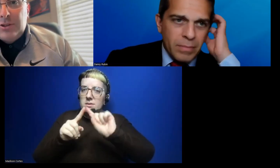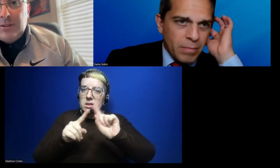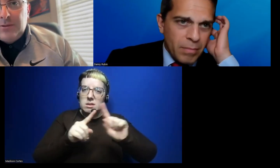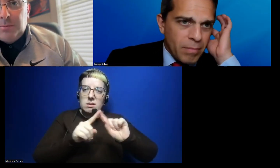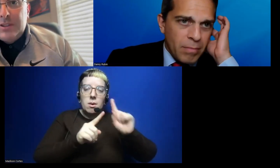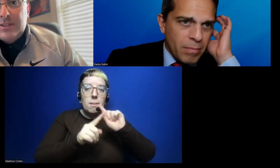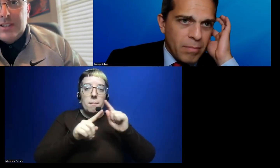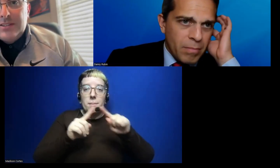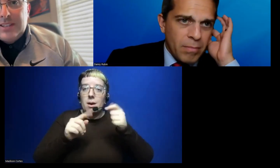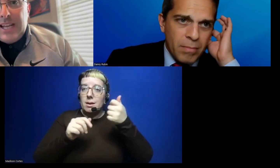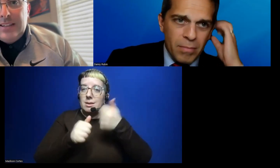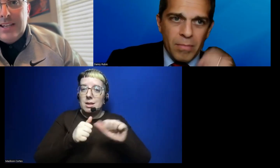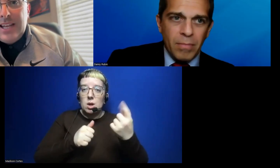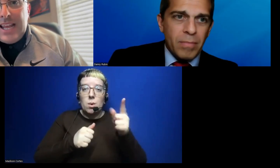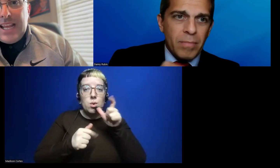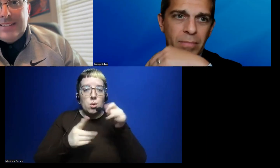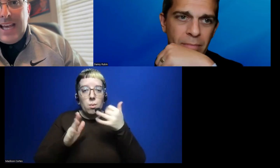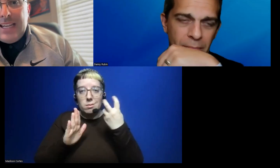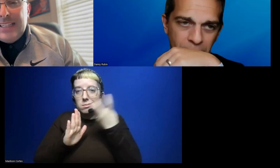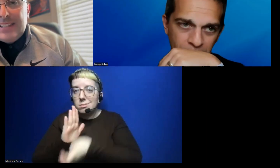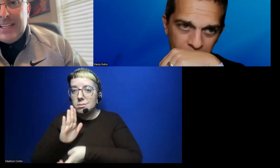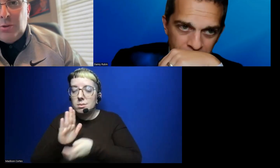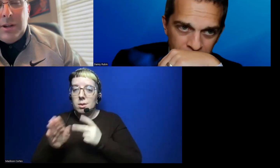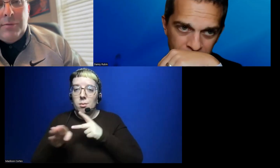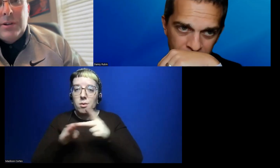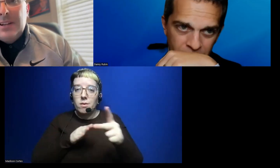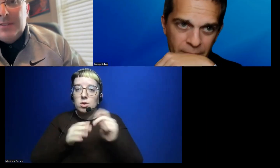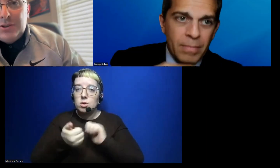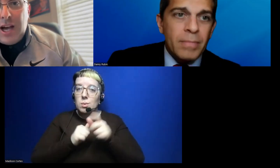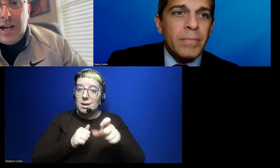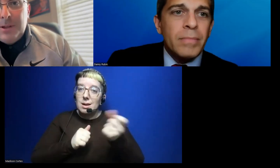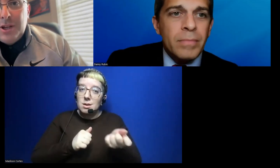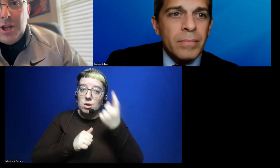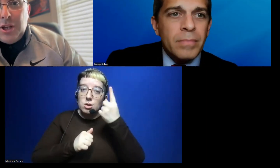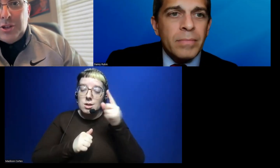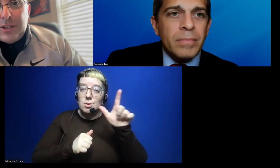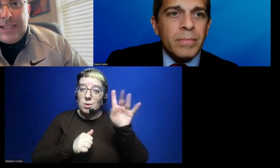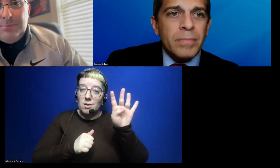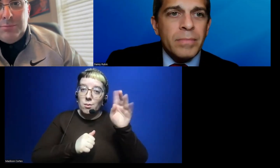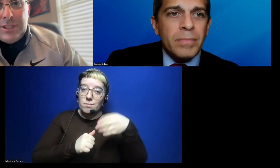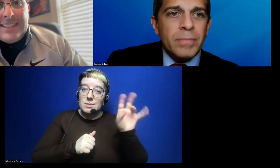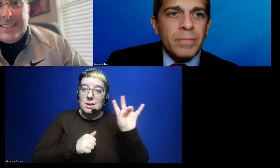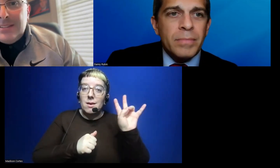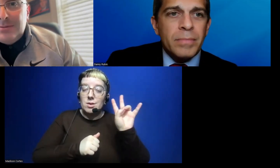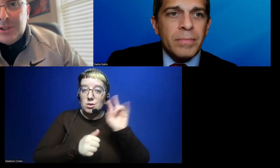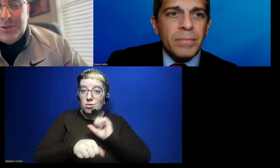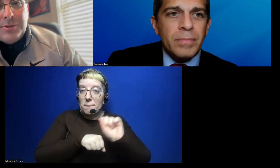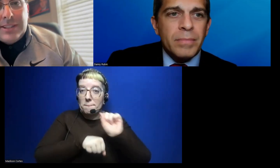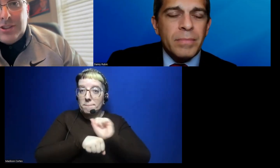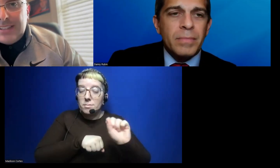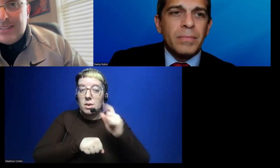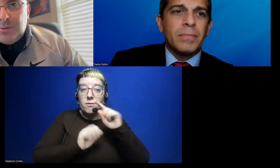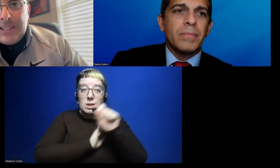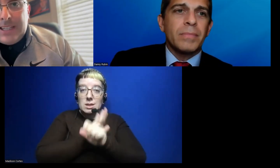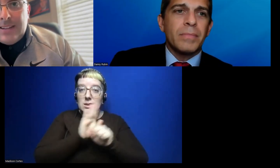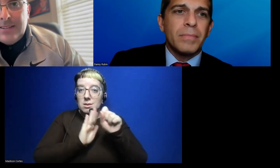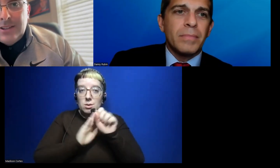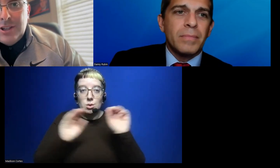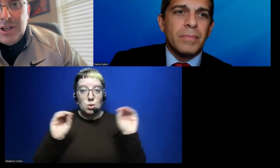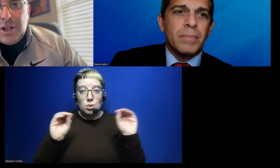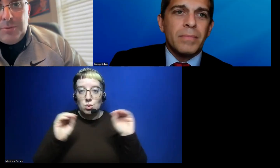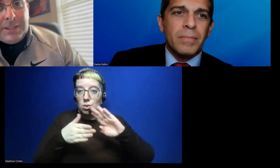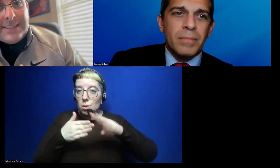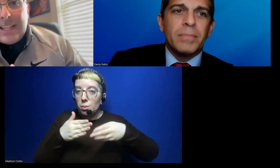into professional level sports to understand is that it is a 24/7 job. During the season, there's no such things as